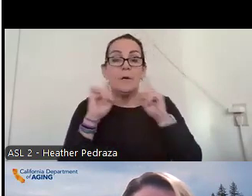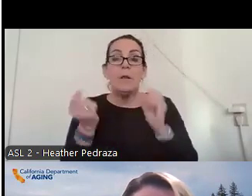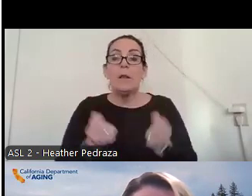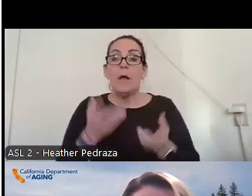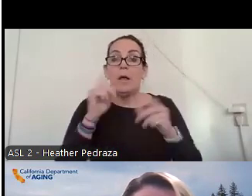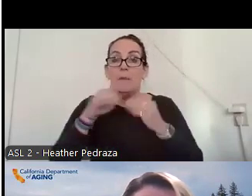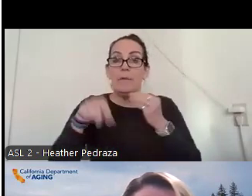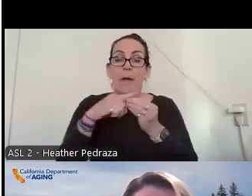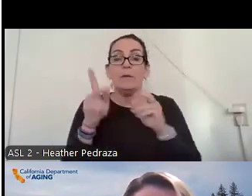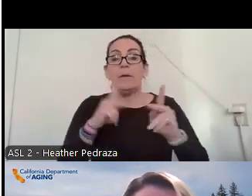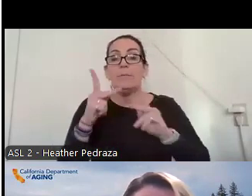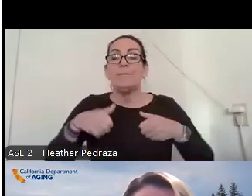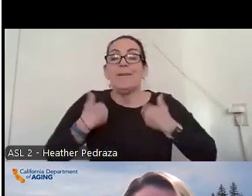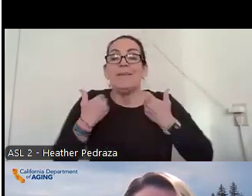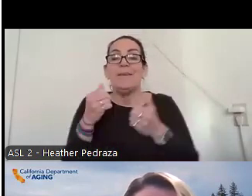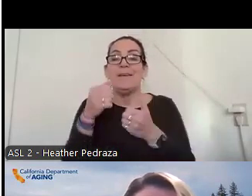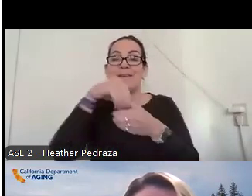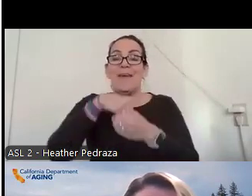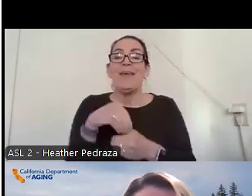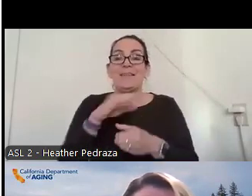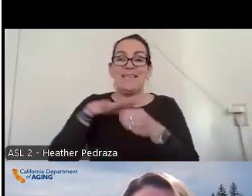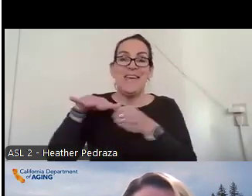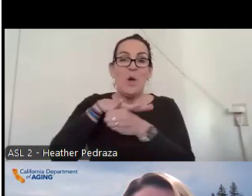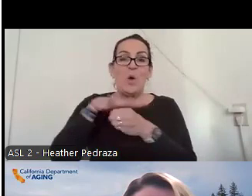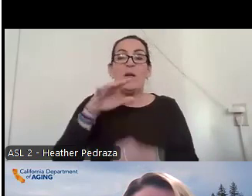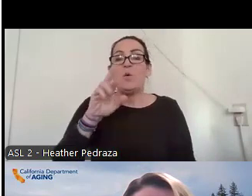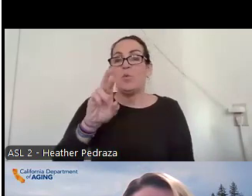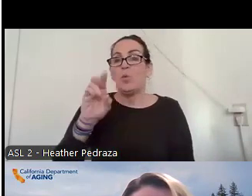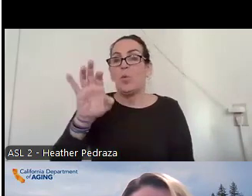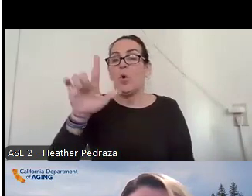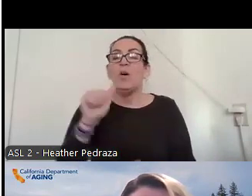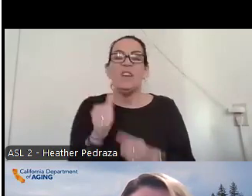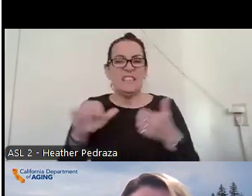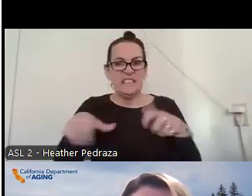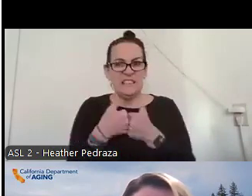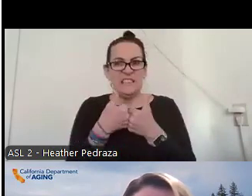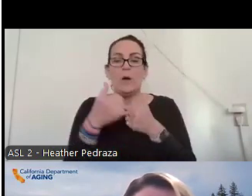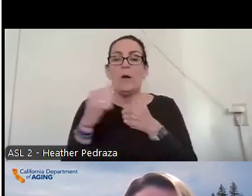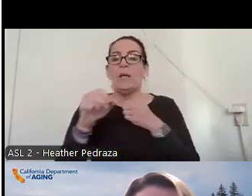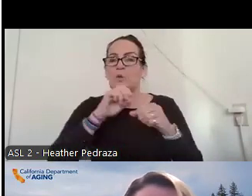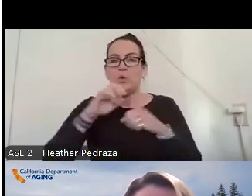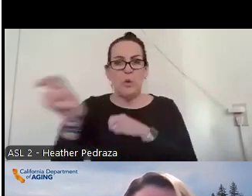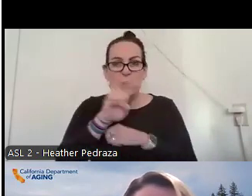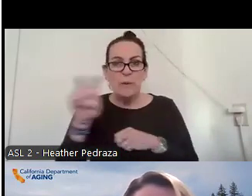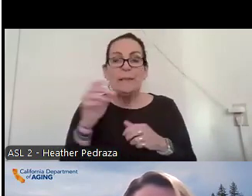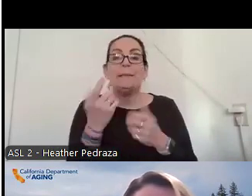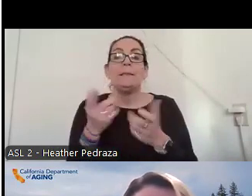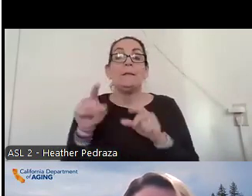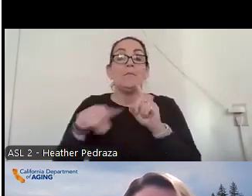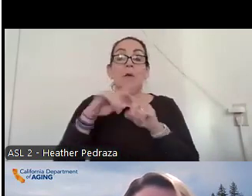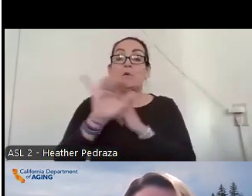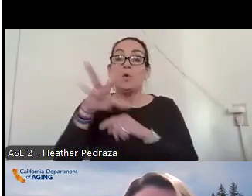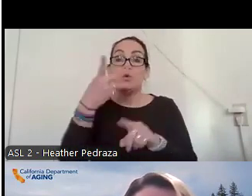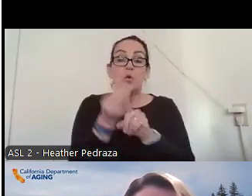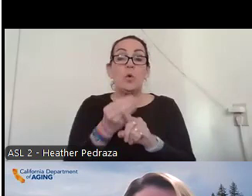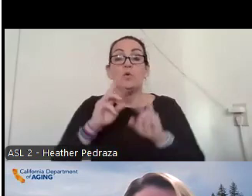rural communities and the challenges of transportation and what that means. Also, the importance of culturally